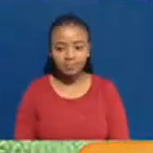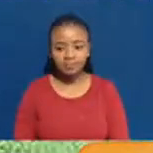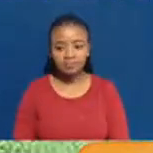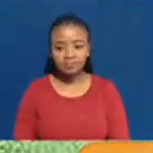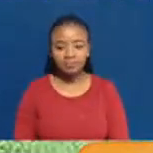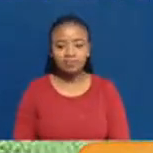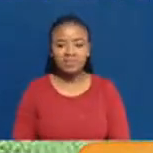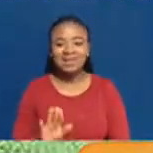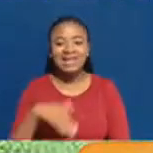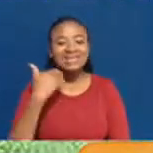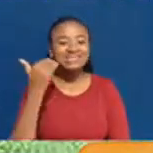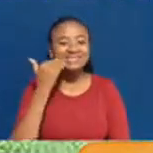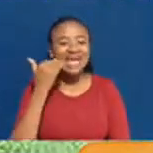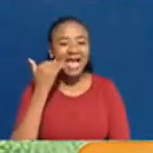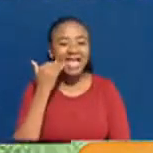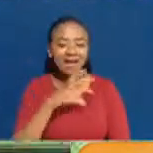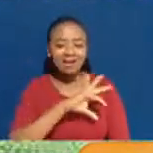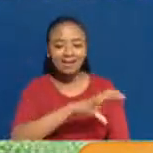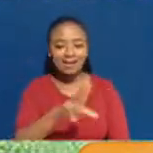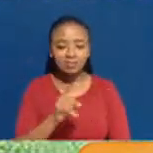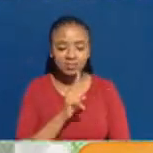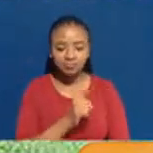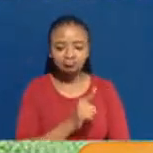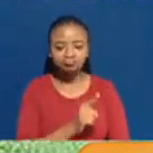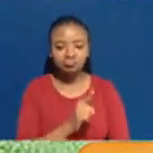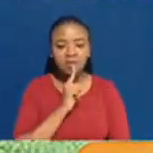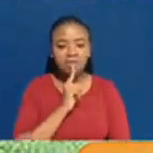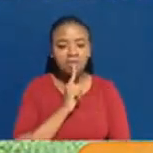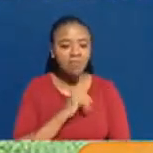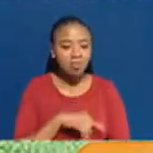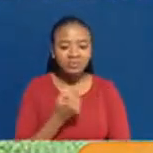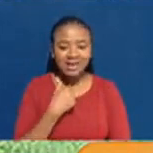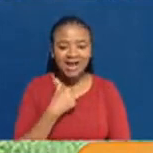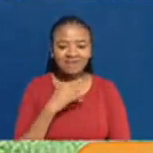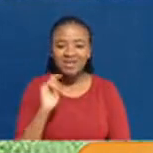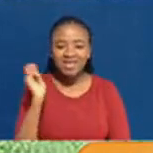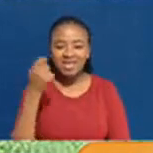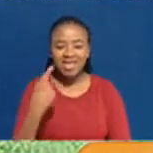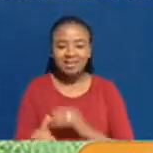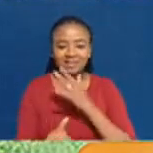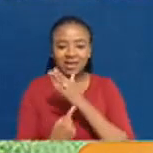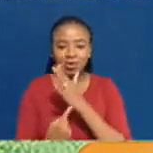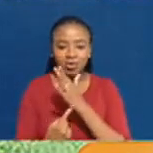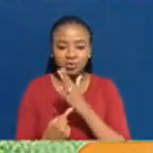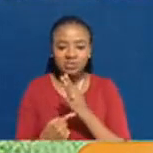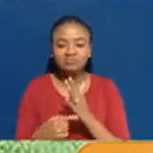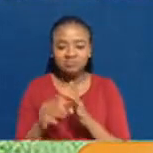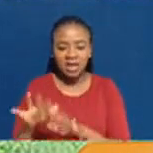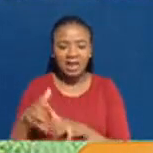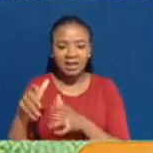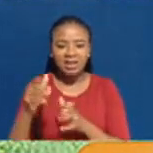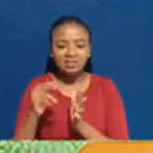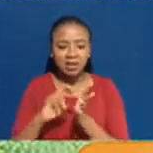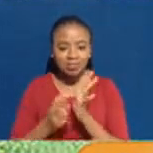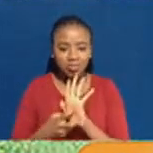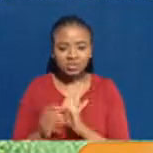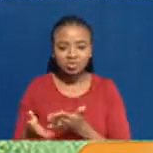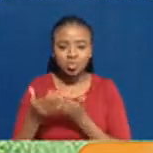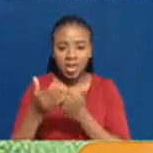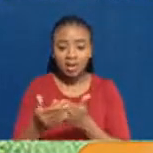Siaya County government has implemented the Kenya Climate Smart Agriculture Project to increase agricultural